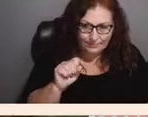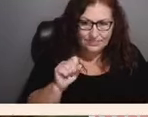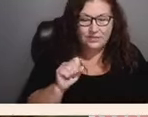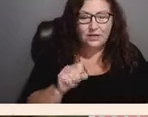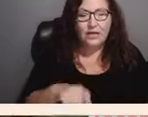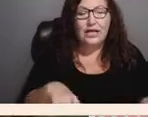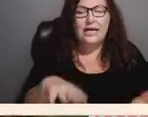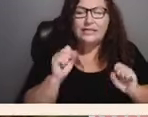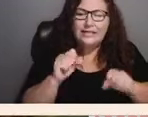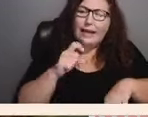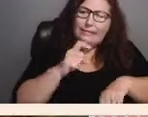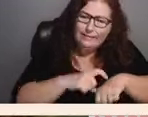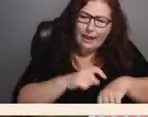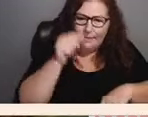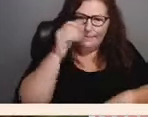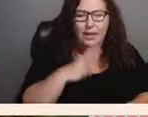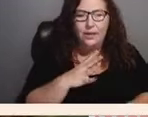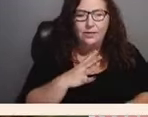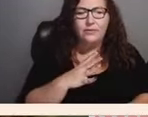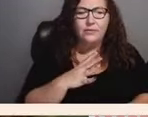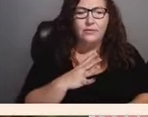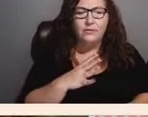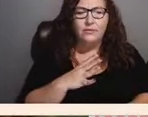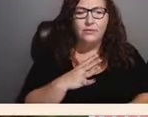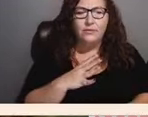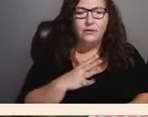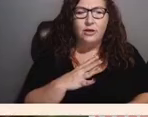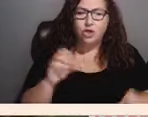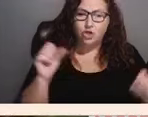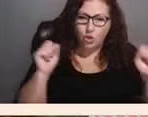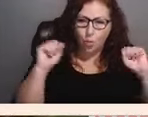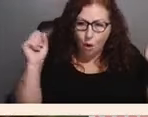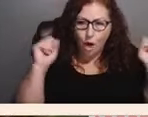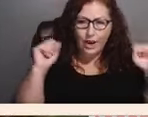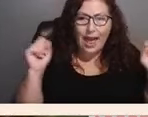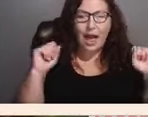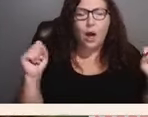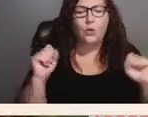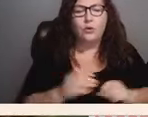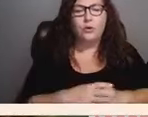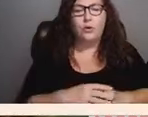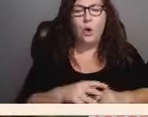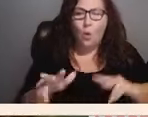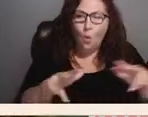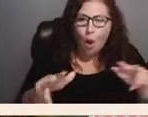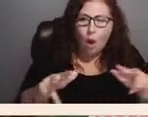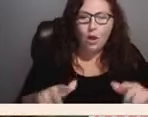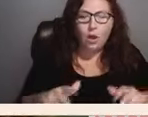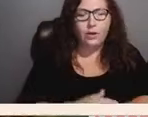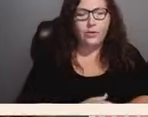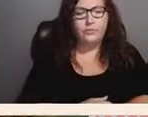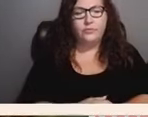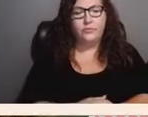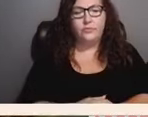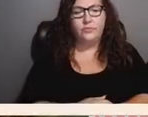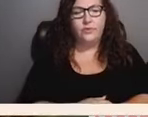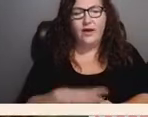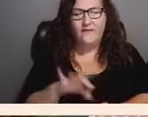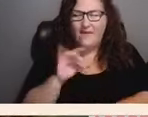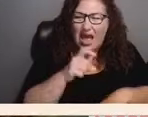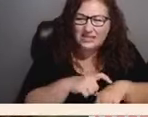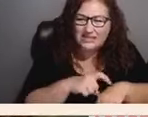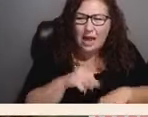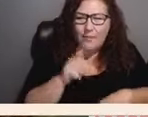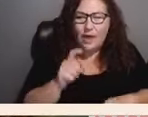time, men, to work out, exercise, walk. Find time that you have to